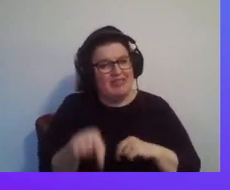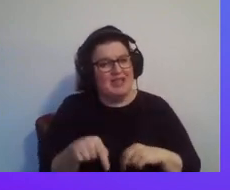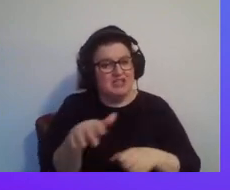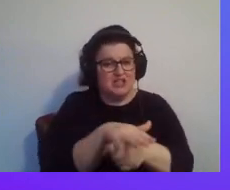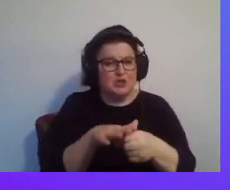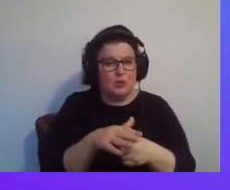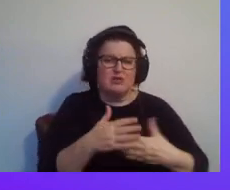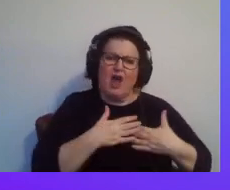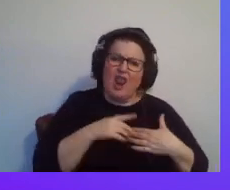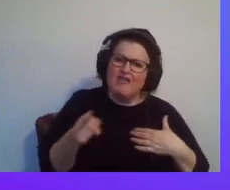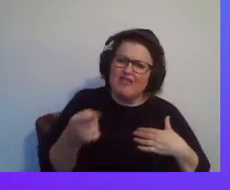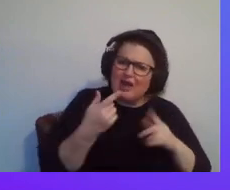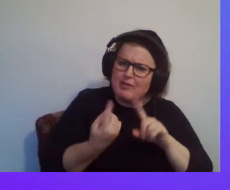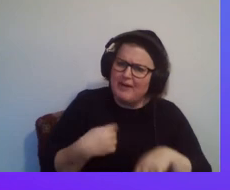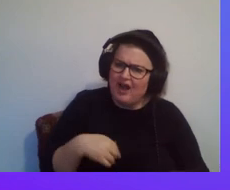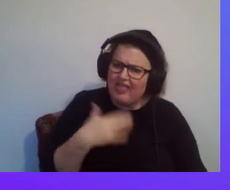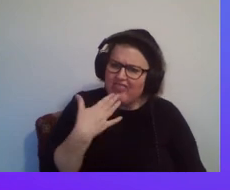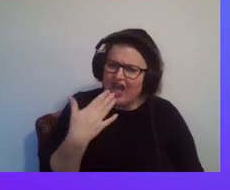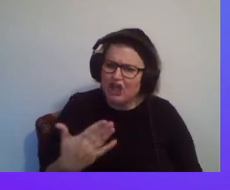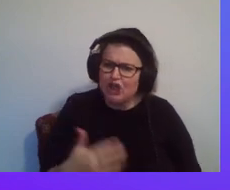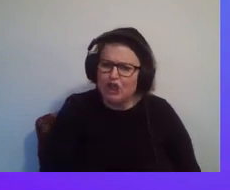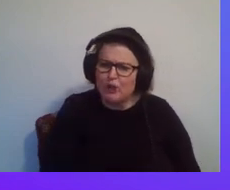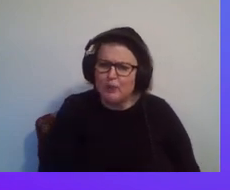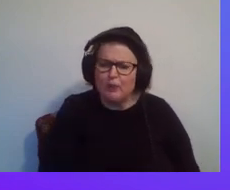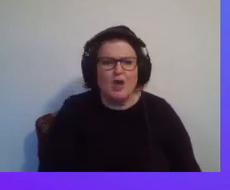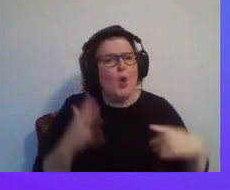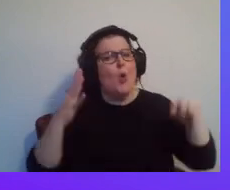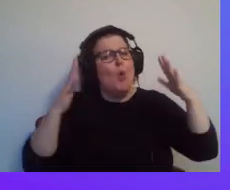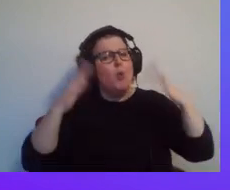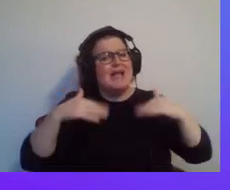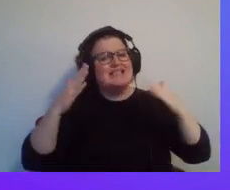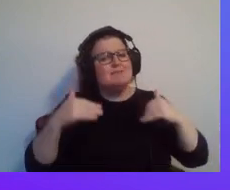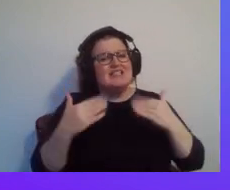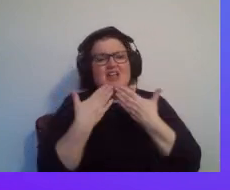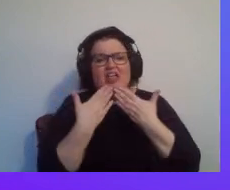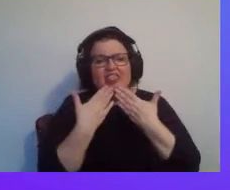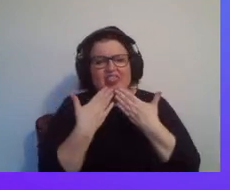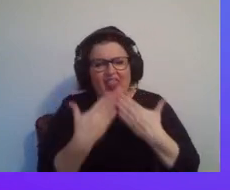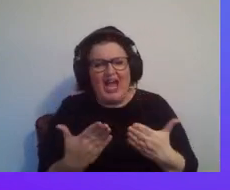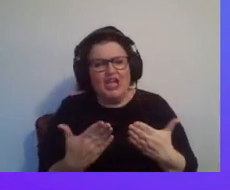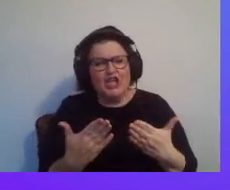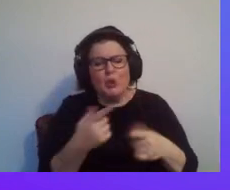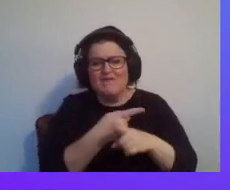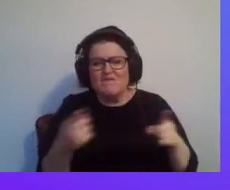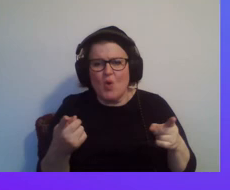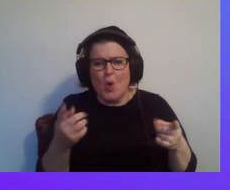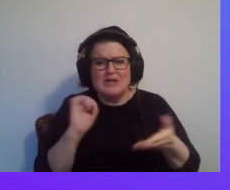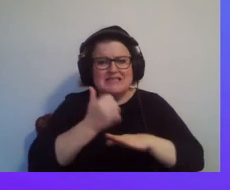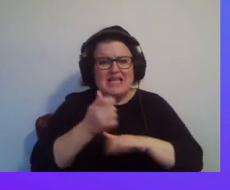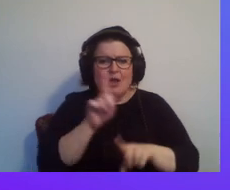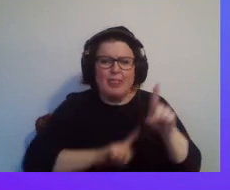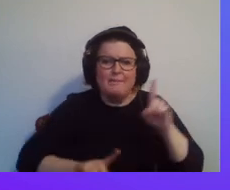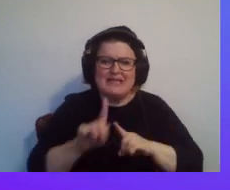Thank you very much. I want to thank the City of Westminster Council for helping to facilitate this and